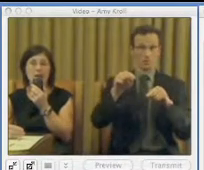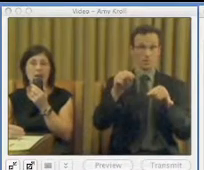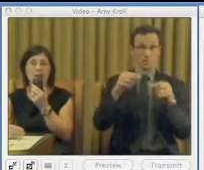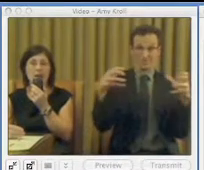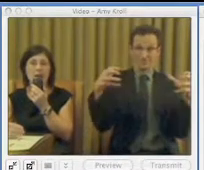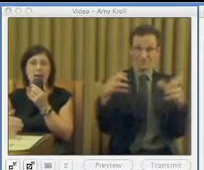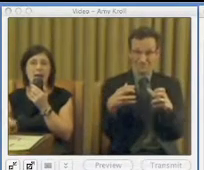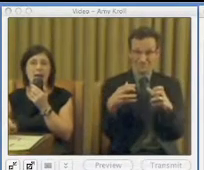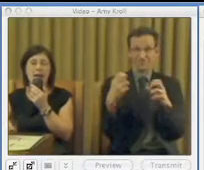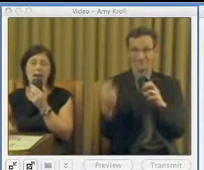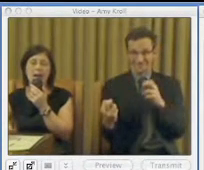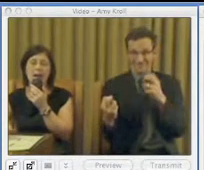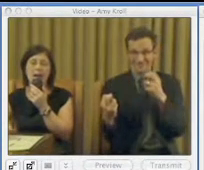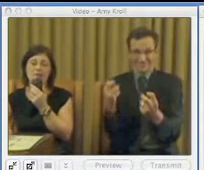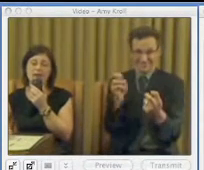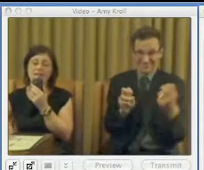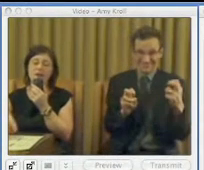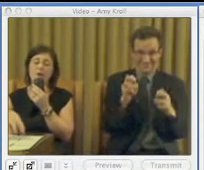crucial.